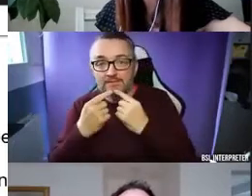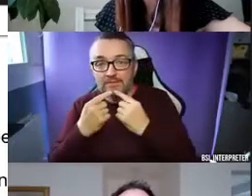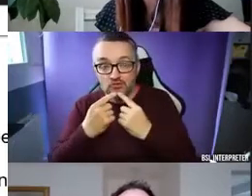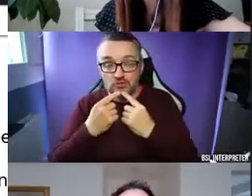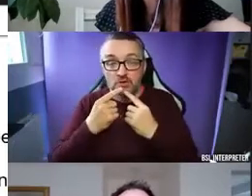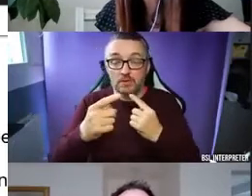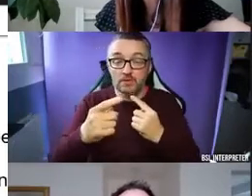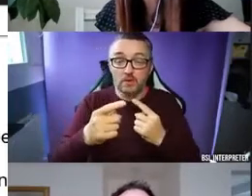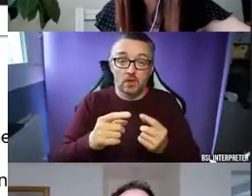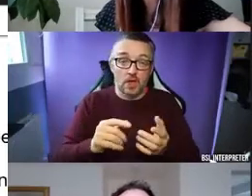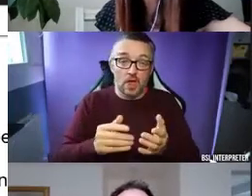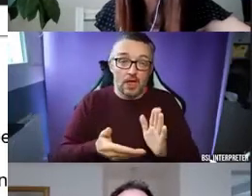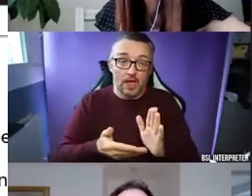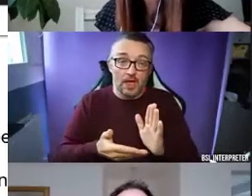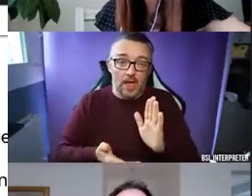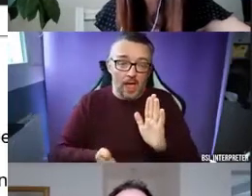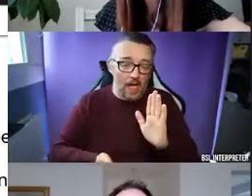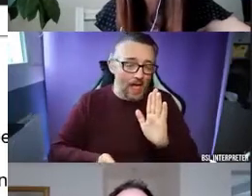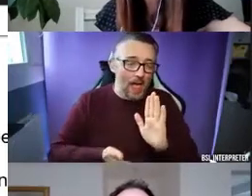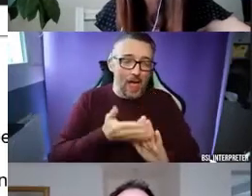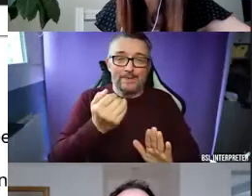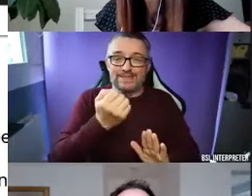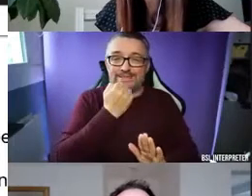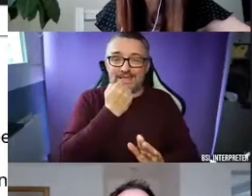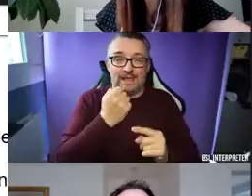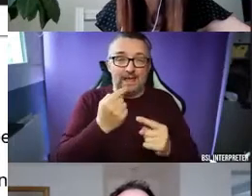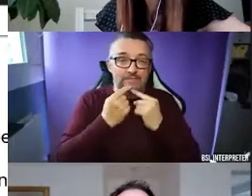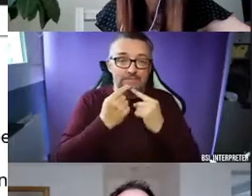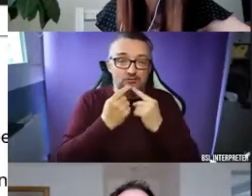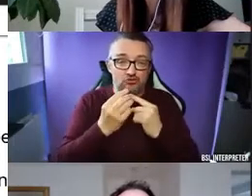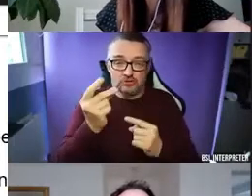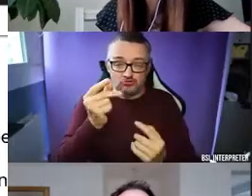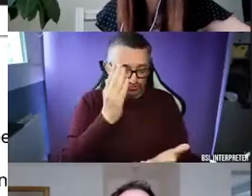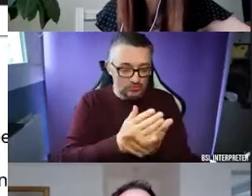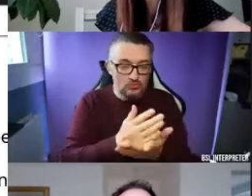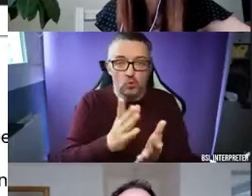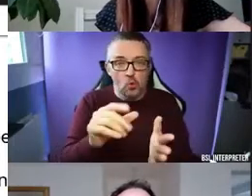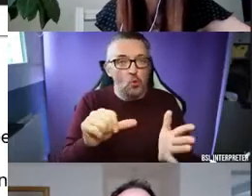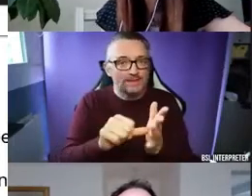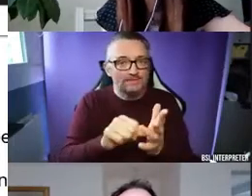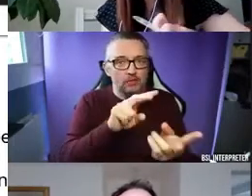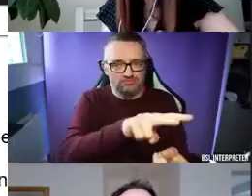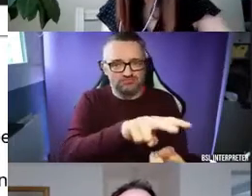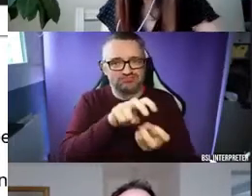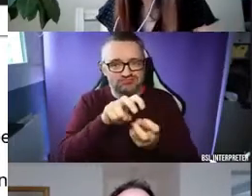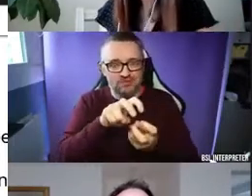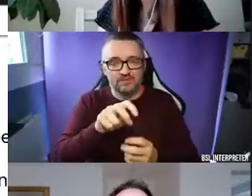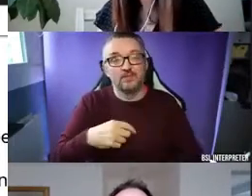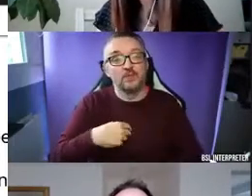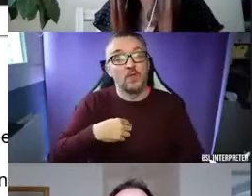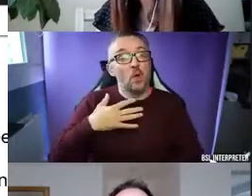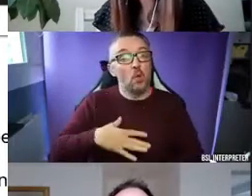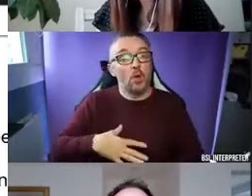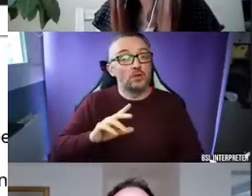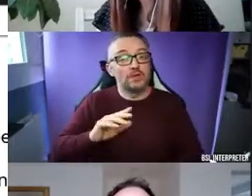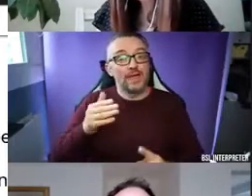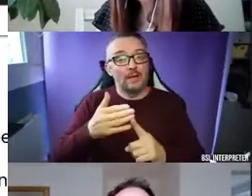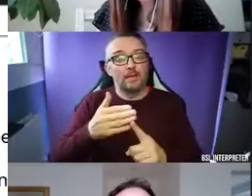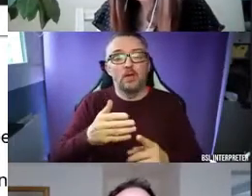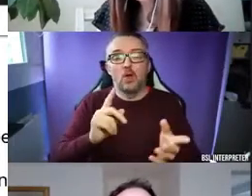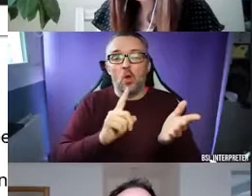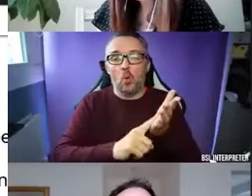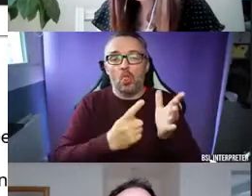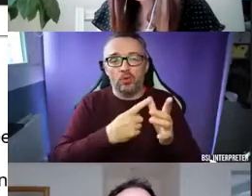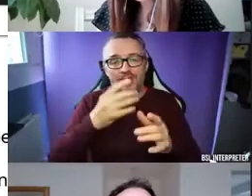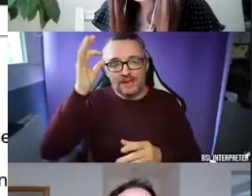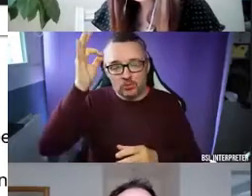and up-to-date information is really hard for us to obtain. We want to work with local authorities and transport